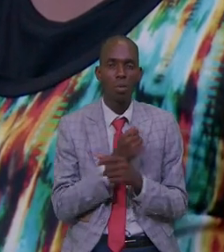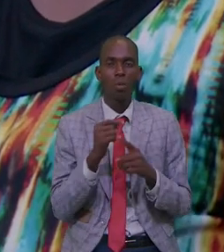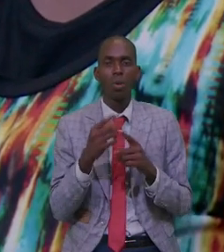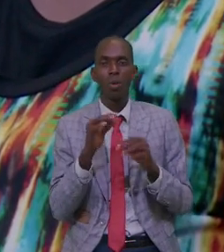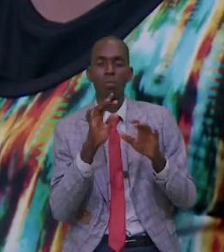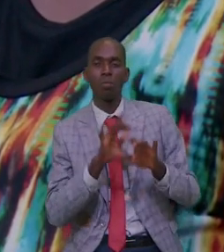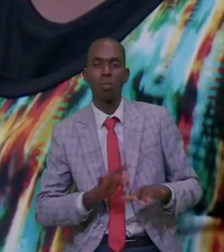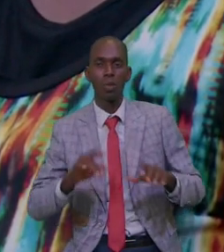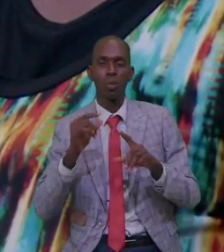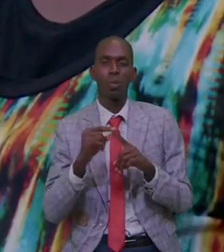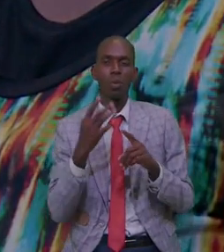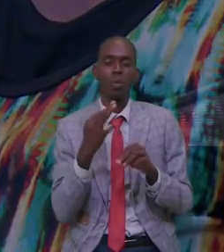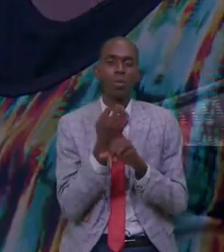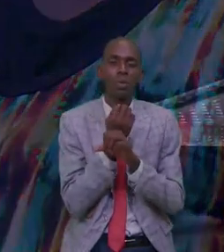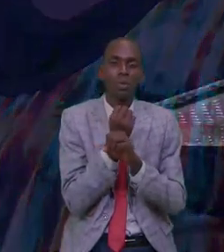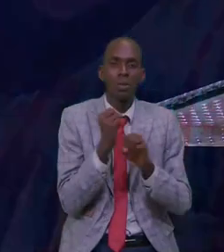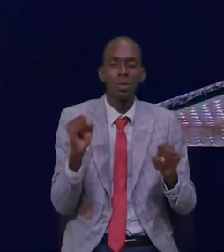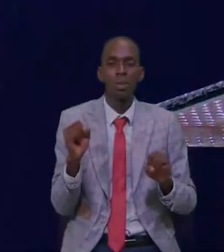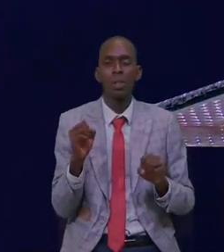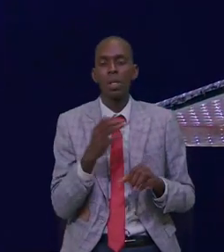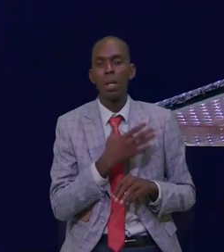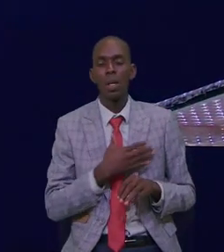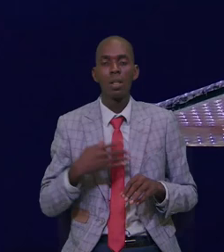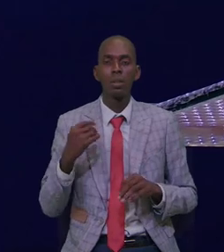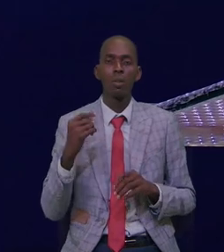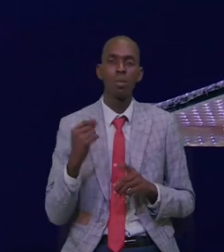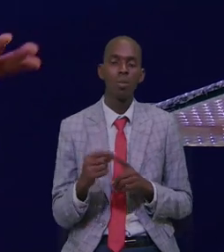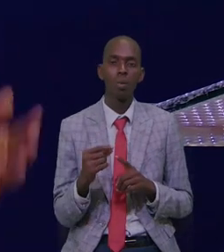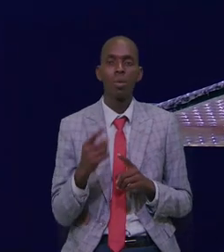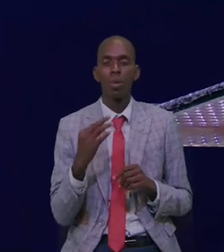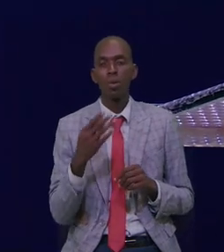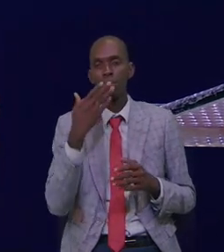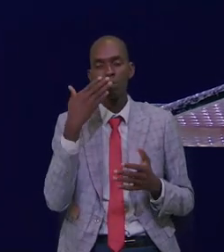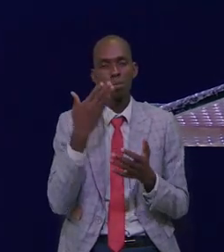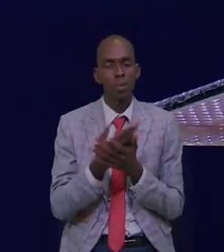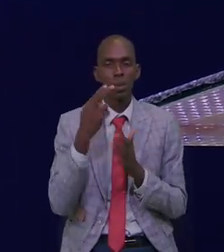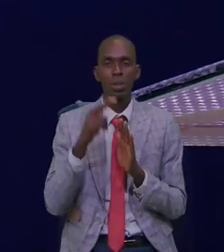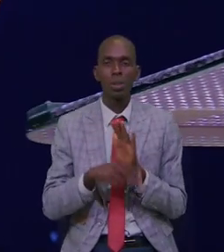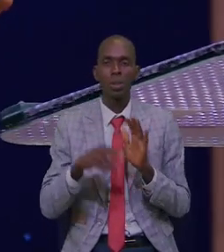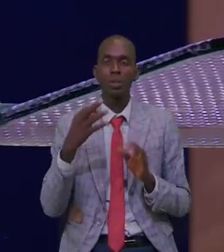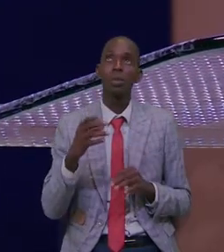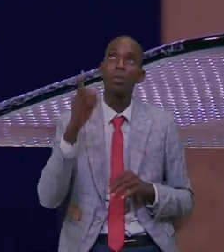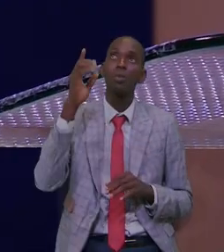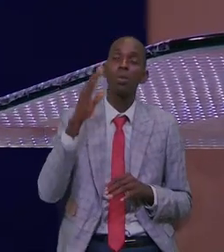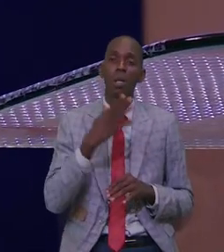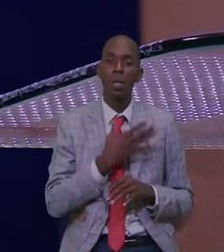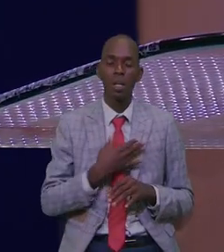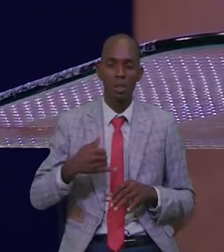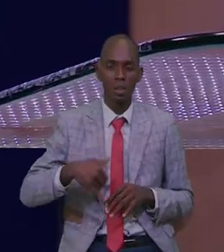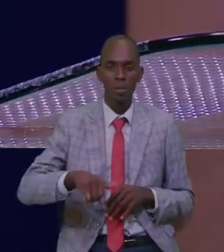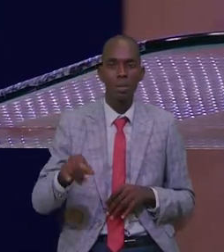the word of salvation, and the words of the goodness of God, and yet they